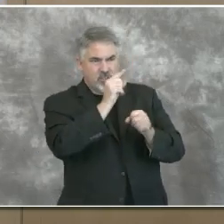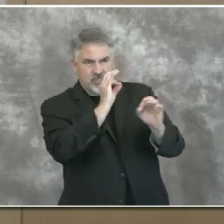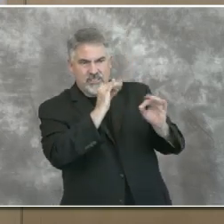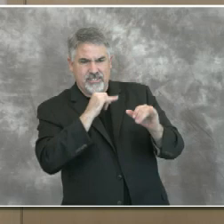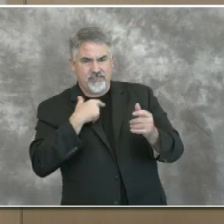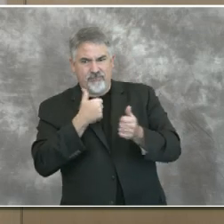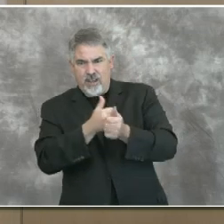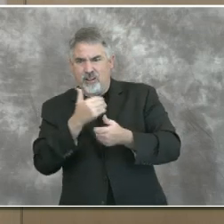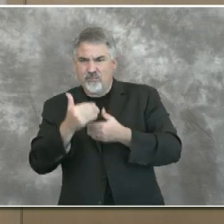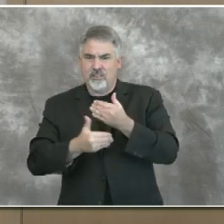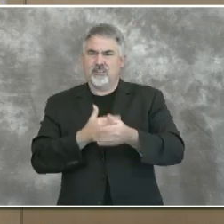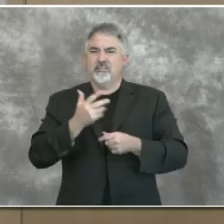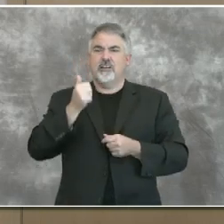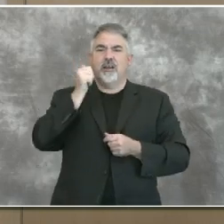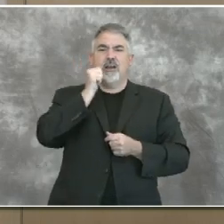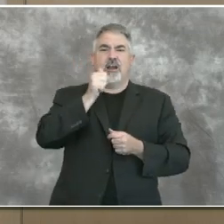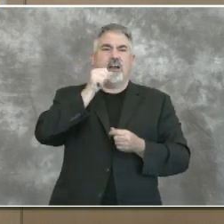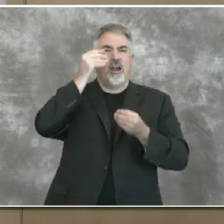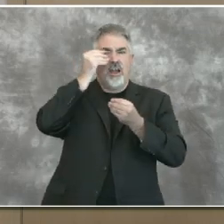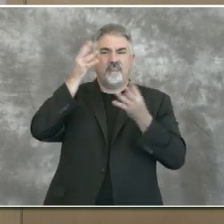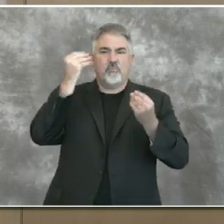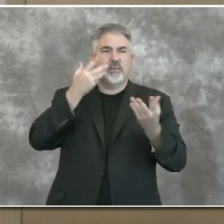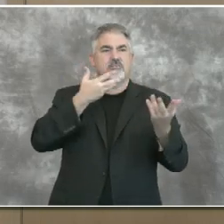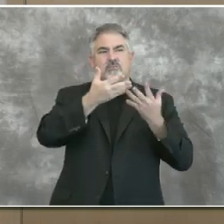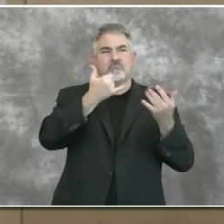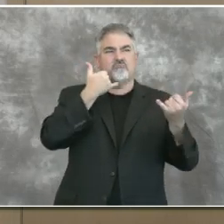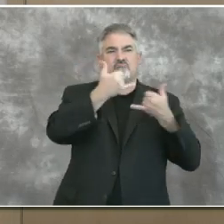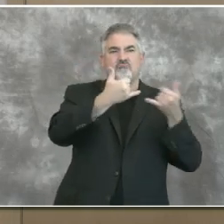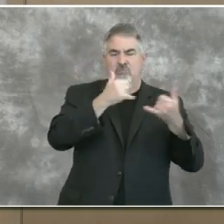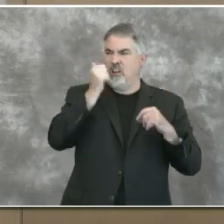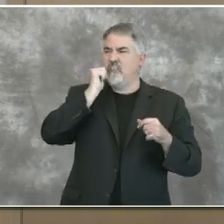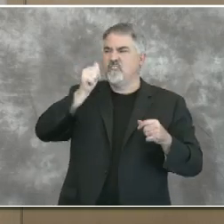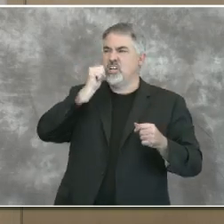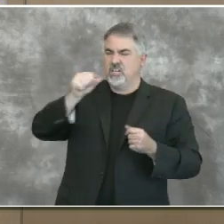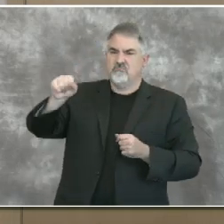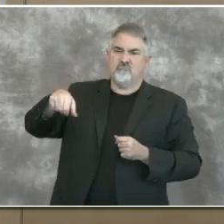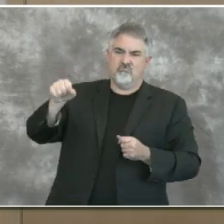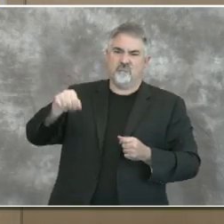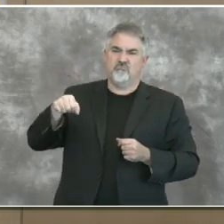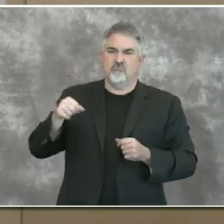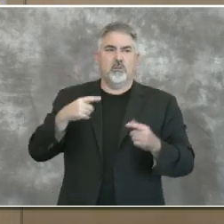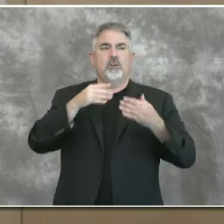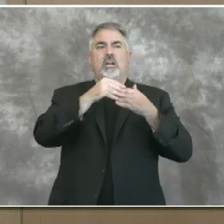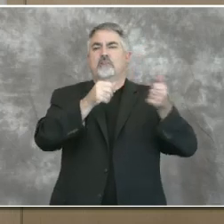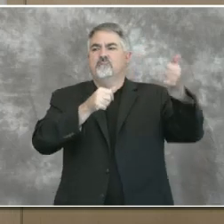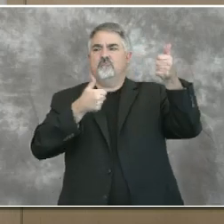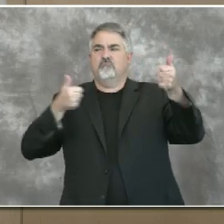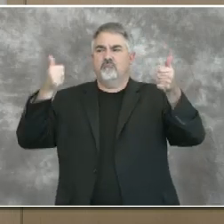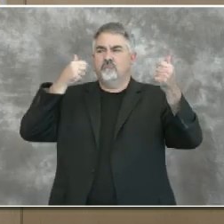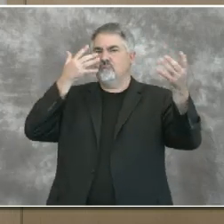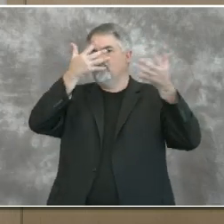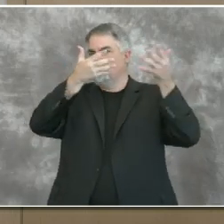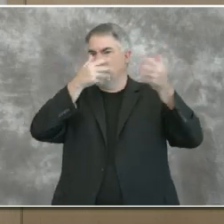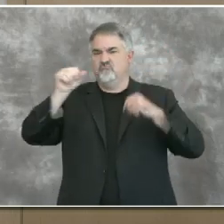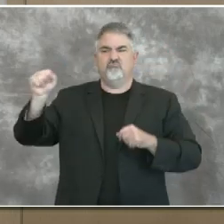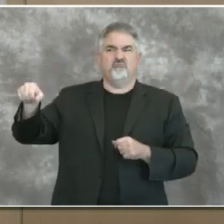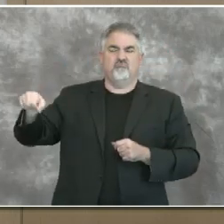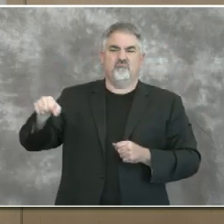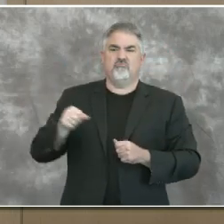calls, regular calls actually, with leadership in the local public